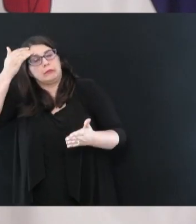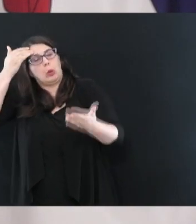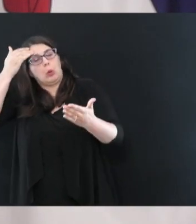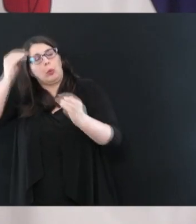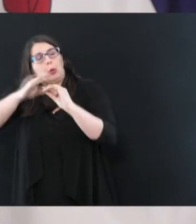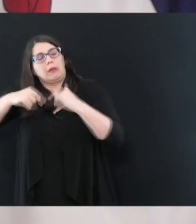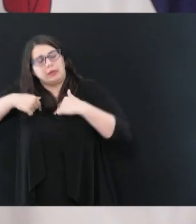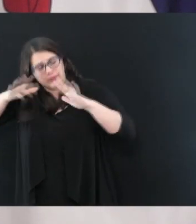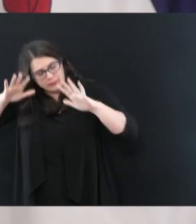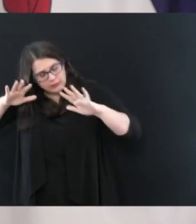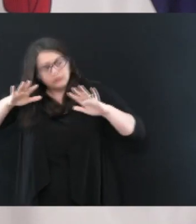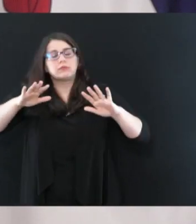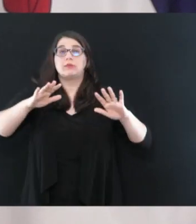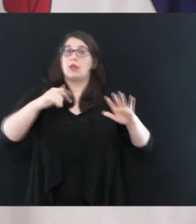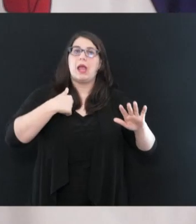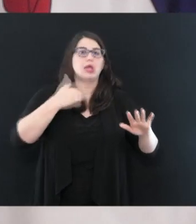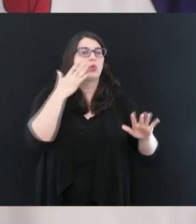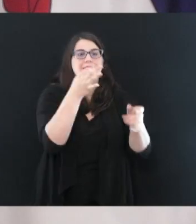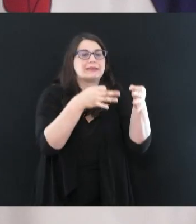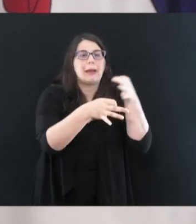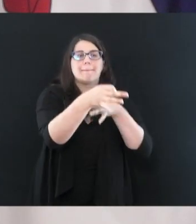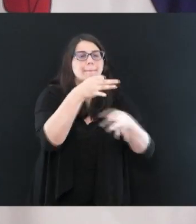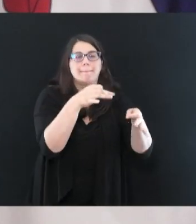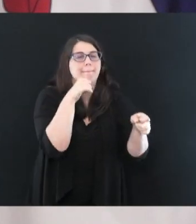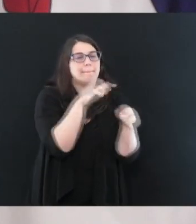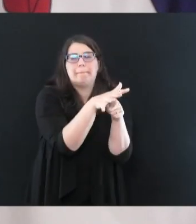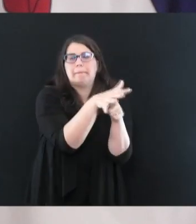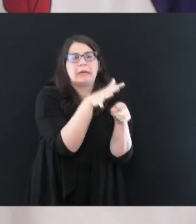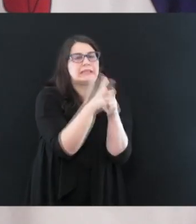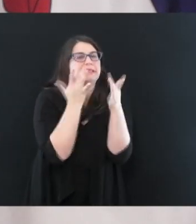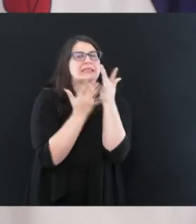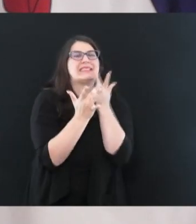with substitutes, and we're doing everything in the world from